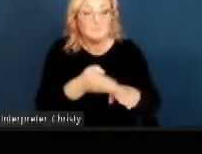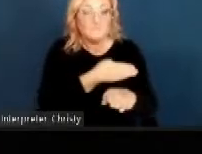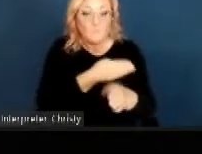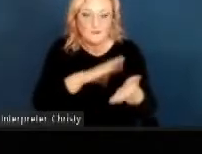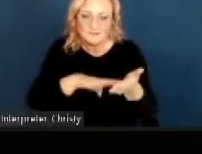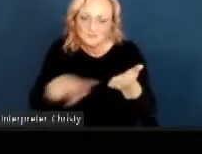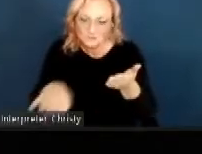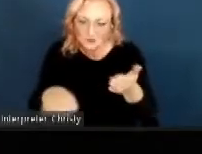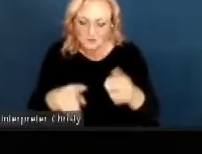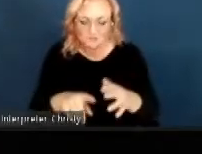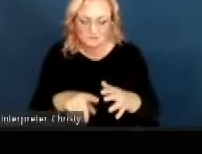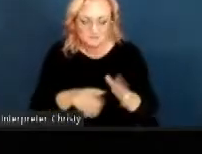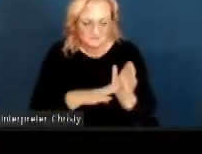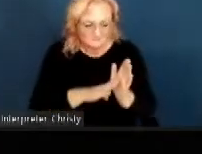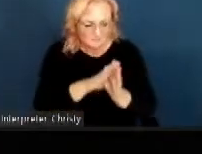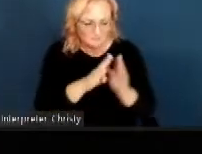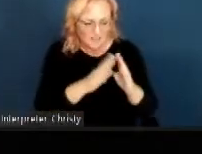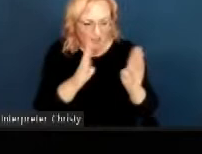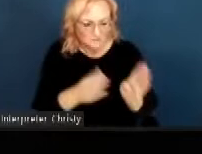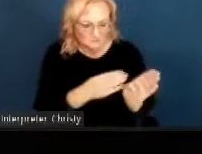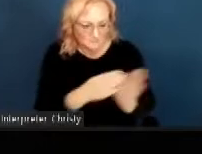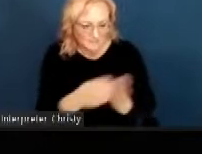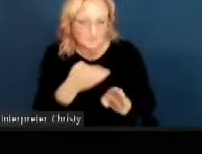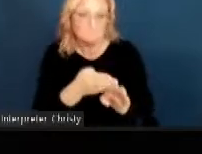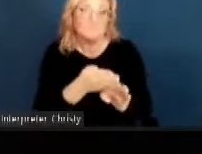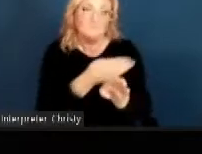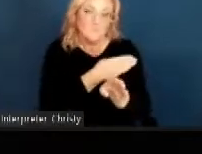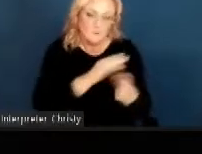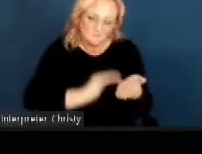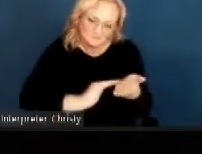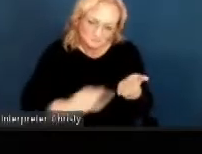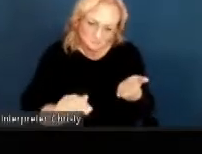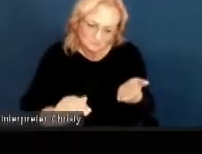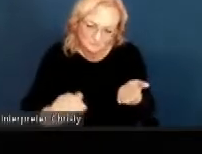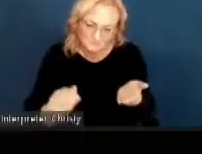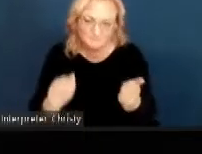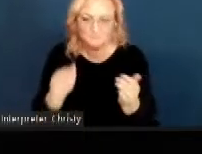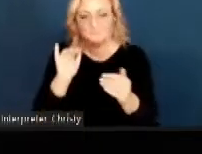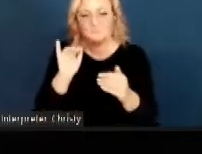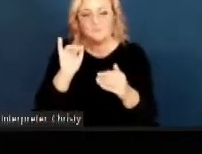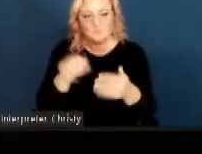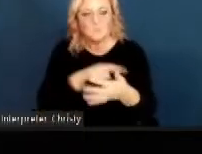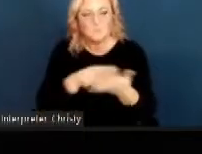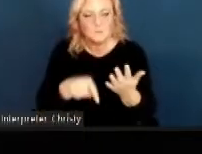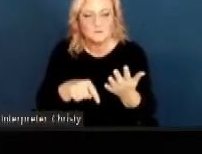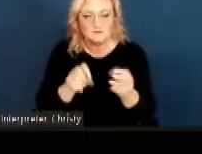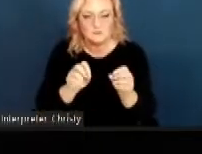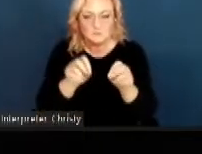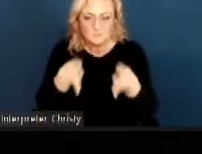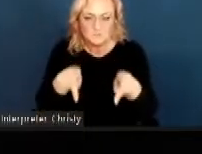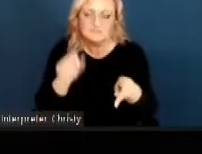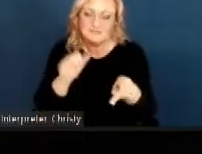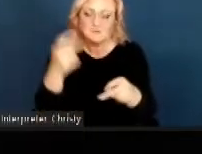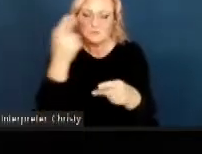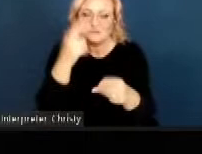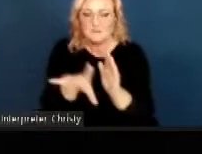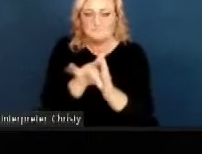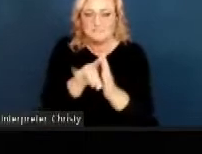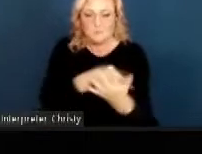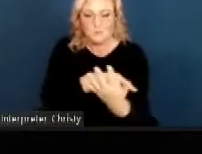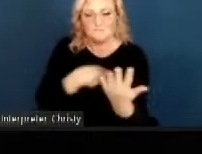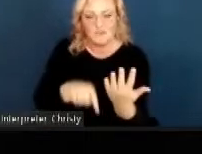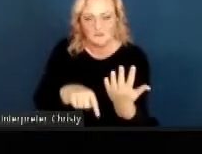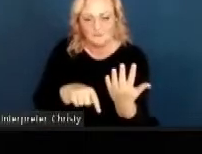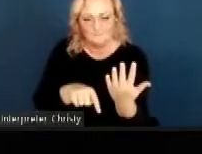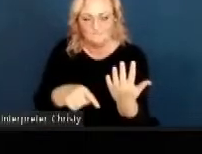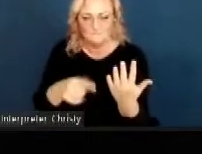plan before they discharge? And so those are some opportunities that will, why we're selecting these sites, because we